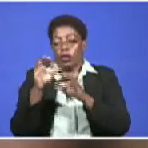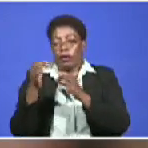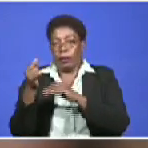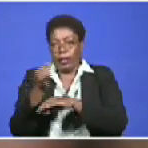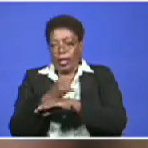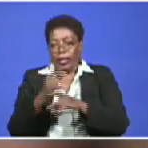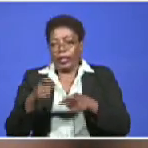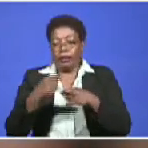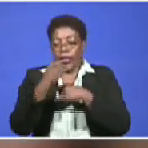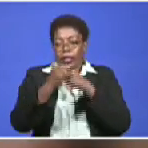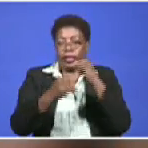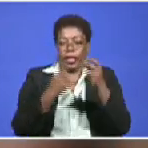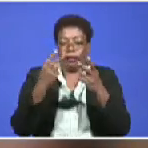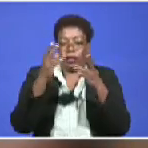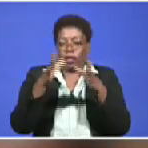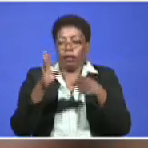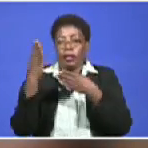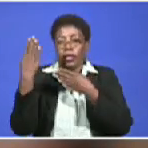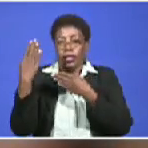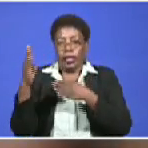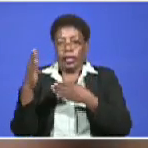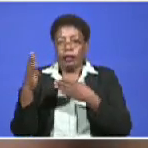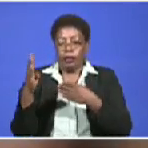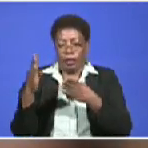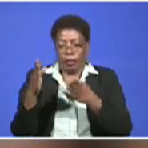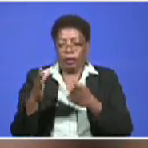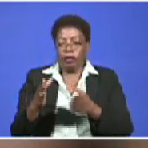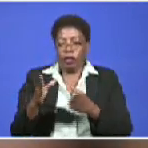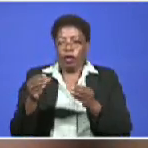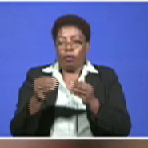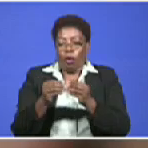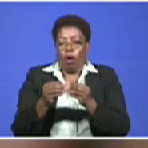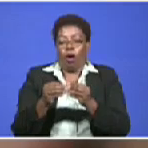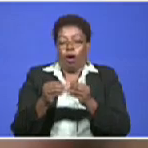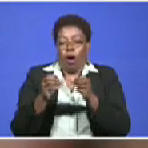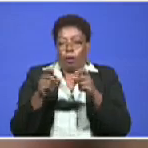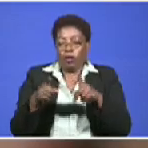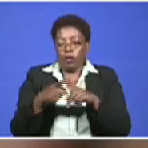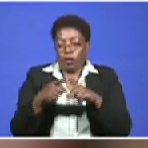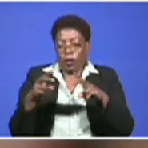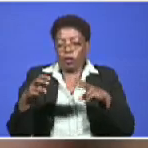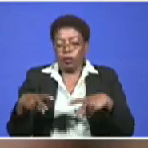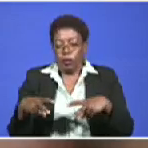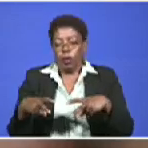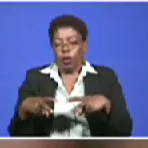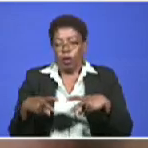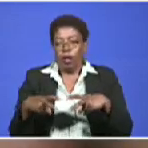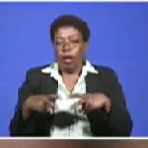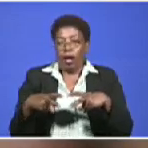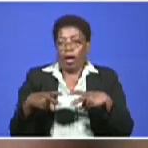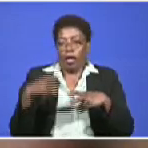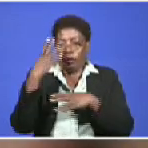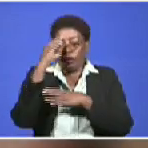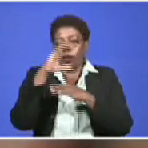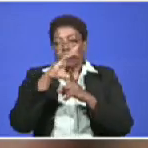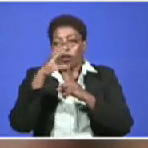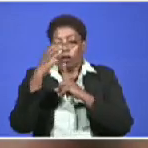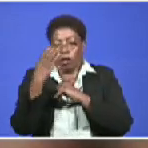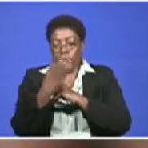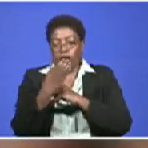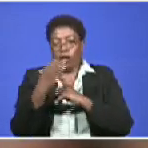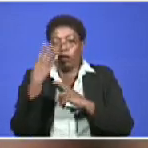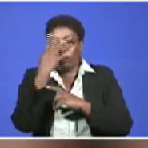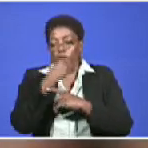giving international visitors and the Bahamian diaspora more opportunities to explore the vibrant culture and pristine waters of the entire